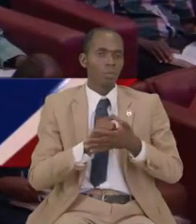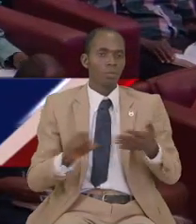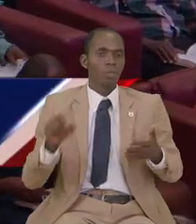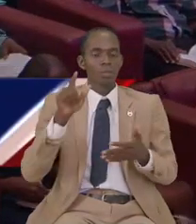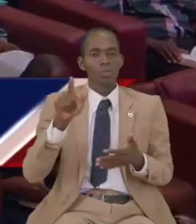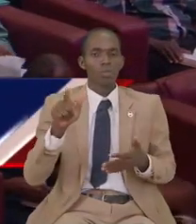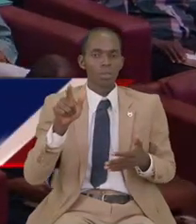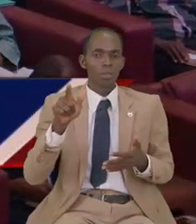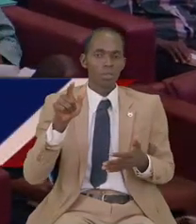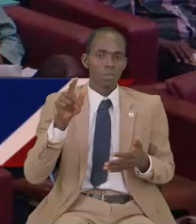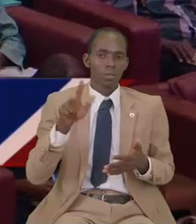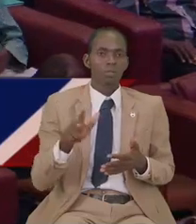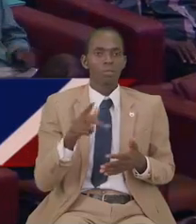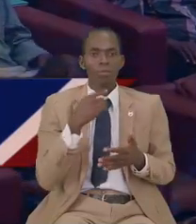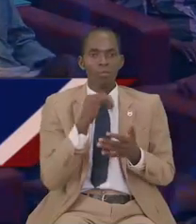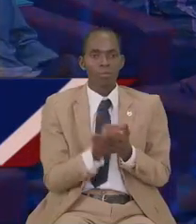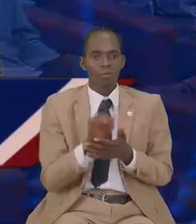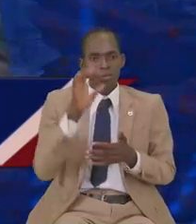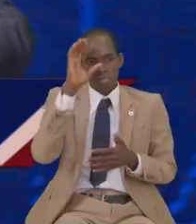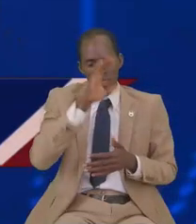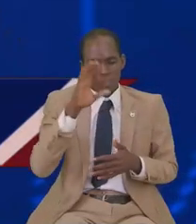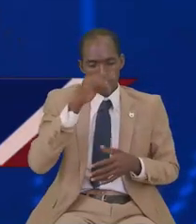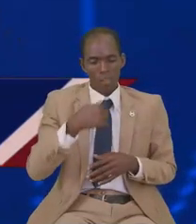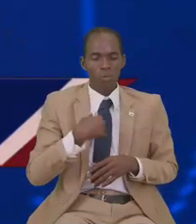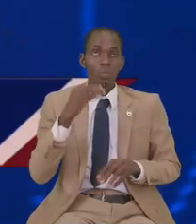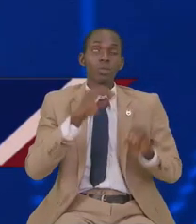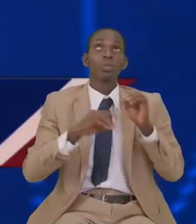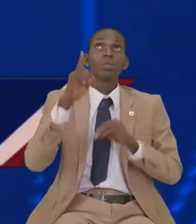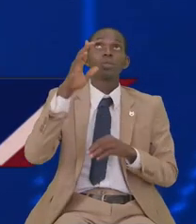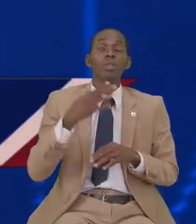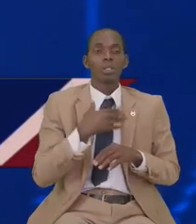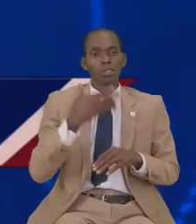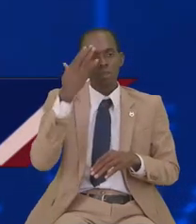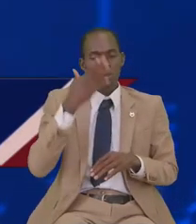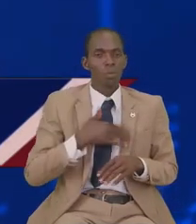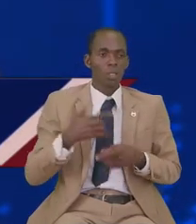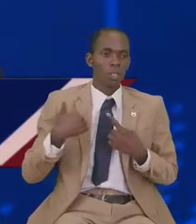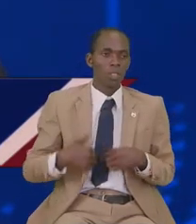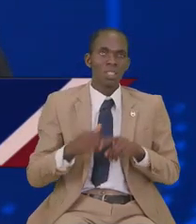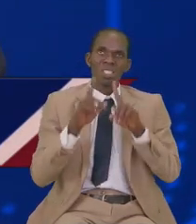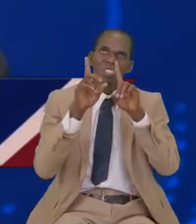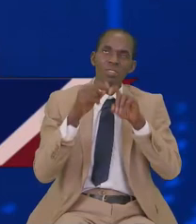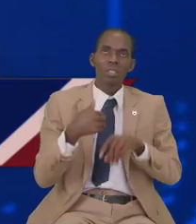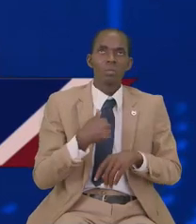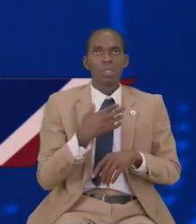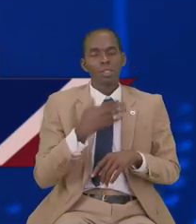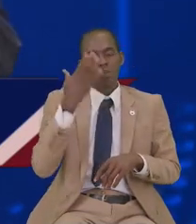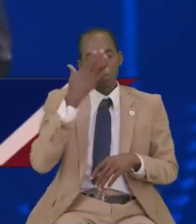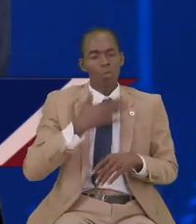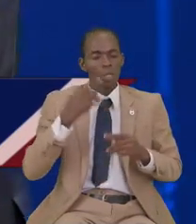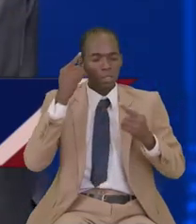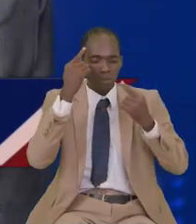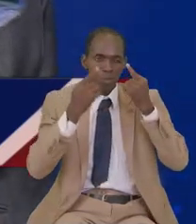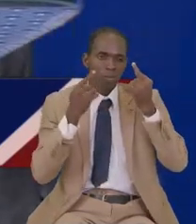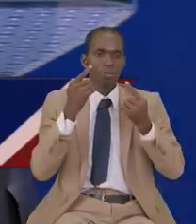we're looking at verse 23. Search me, O God, and know my heart. Try me and know my thoughts. As